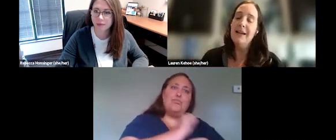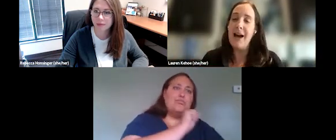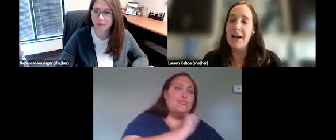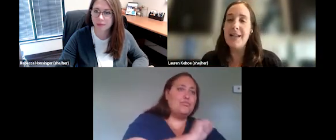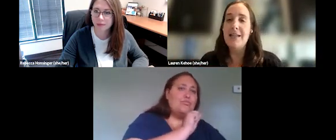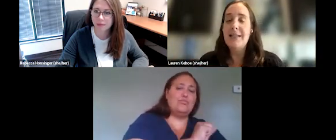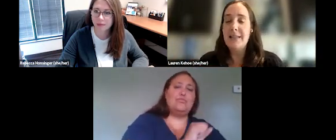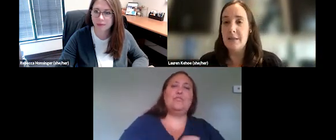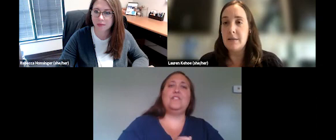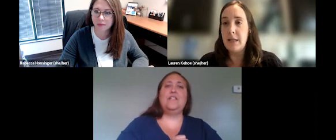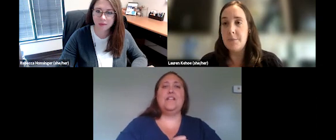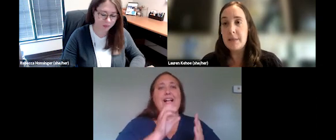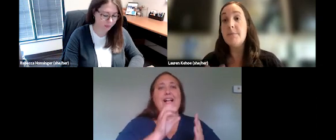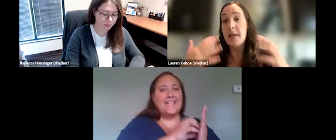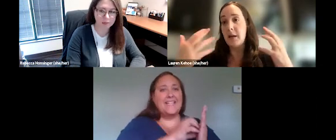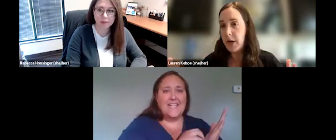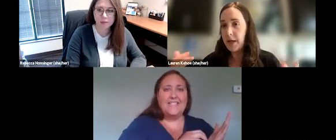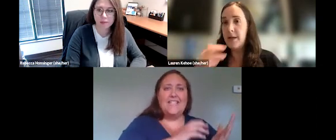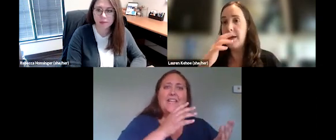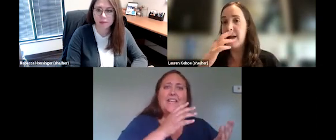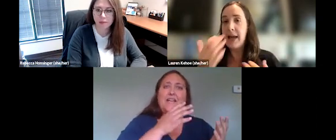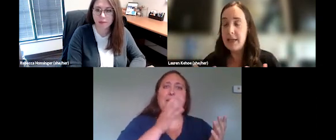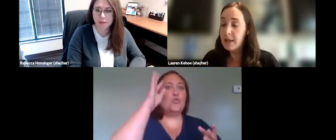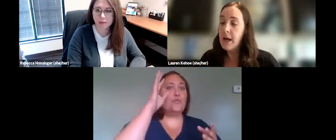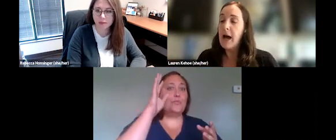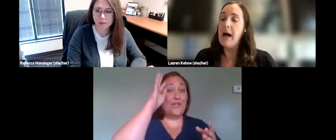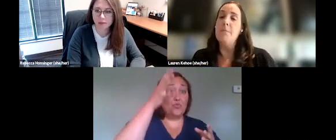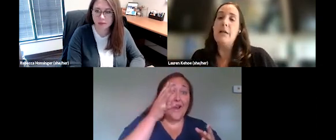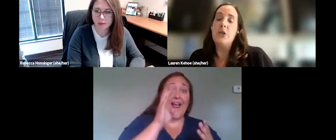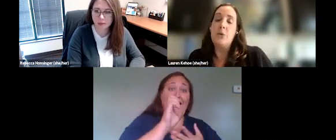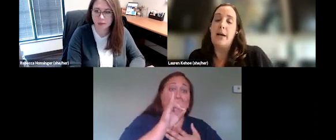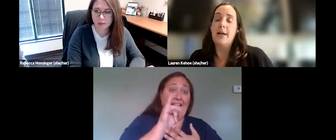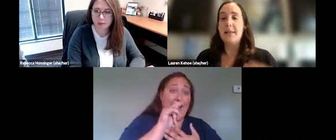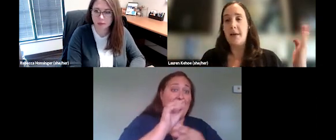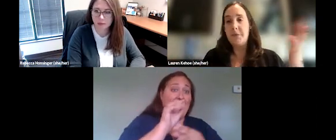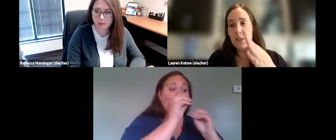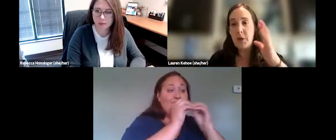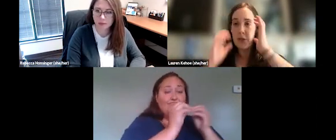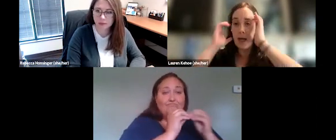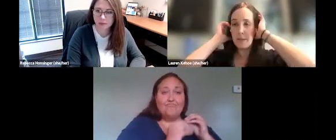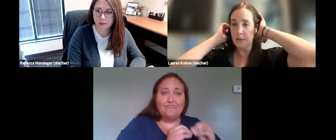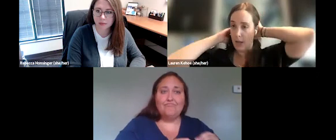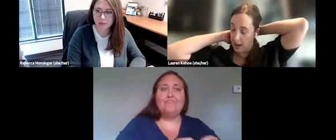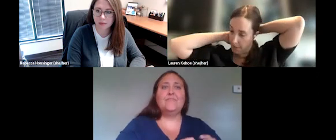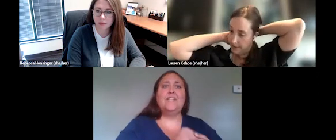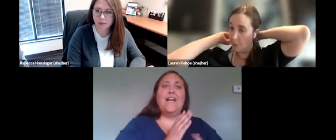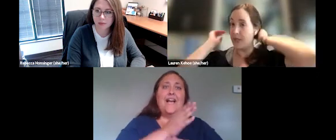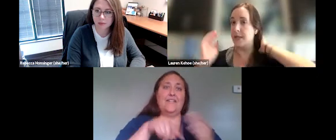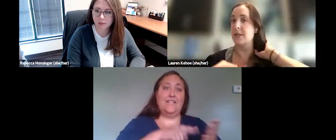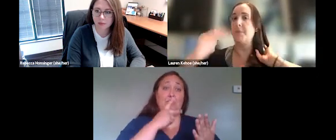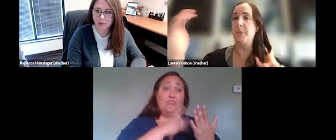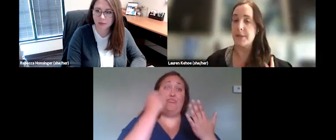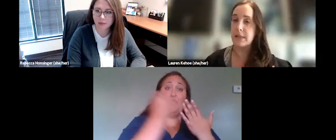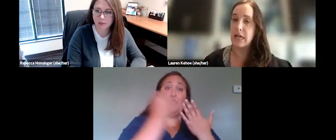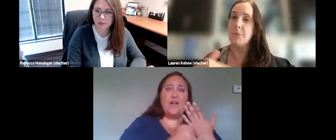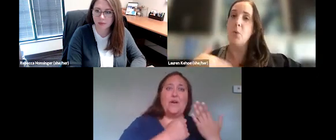thing. Content still keeps being created and edited. And so we recognized after this project that we needed